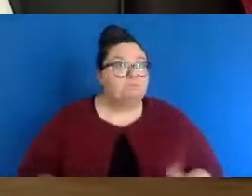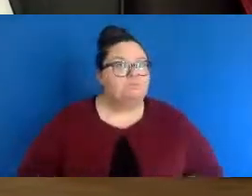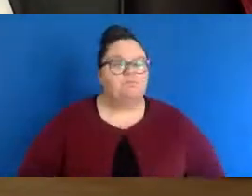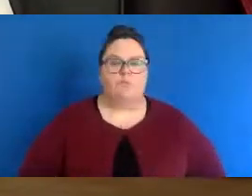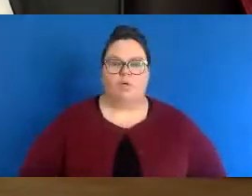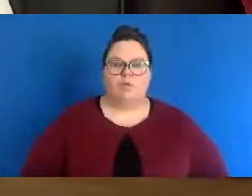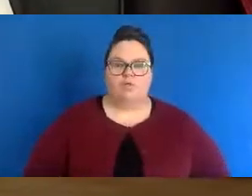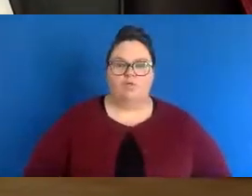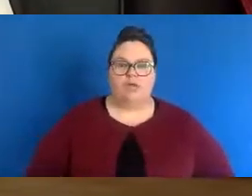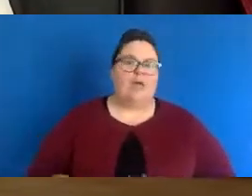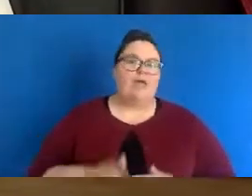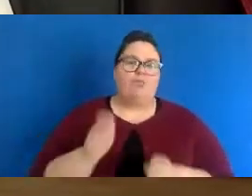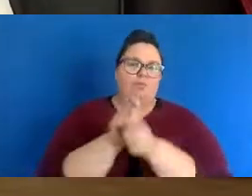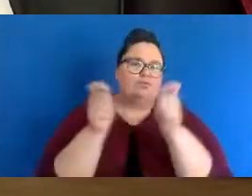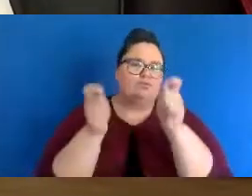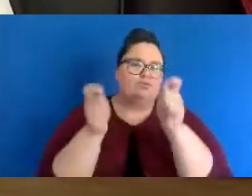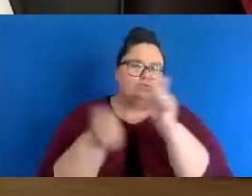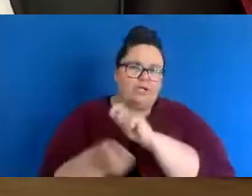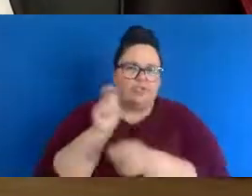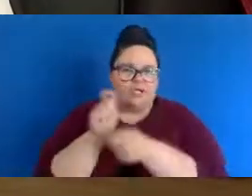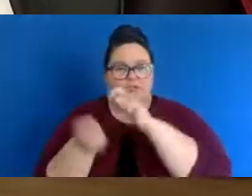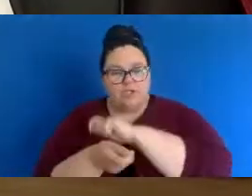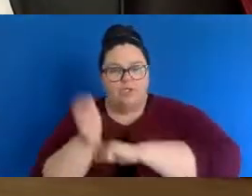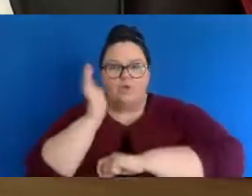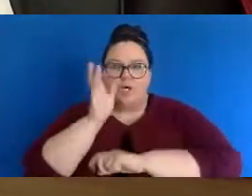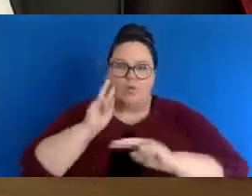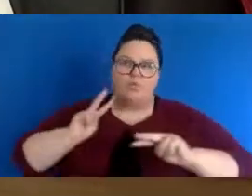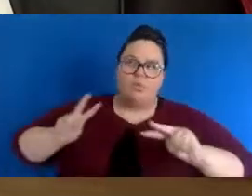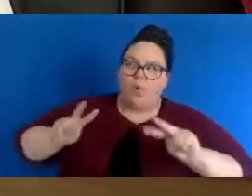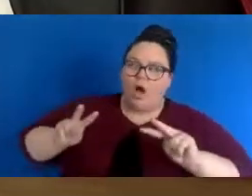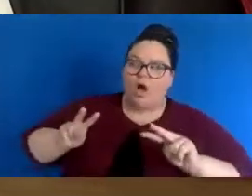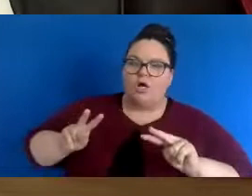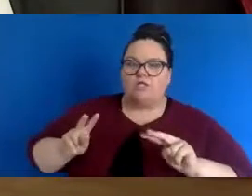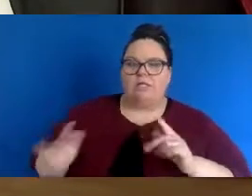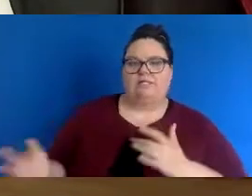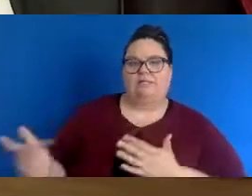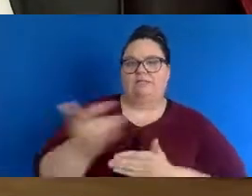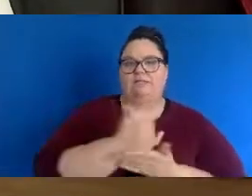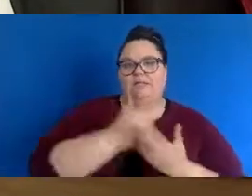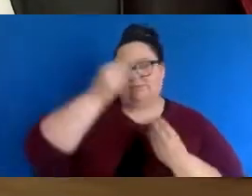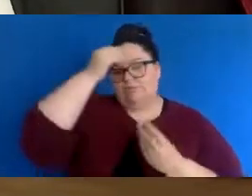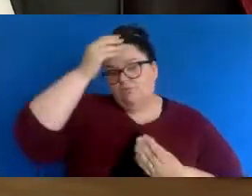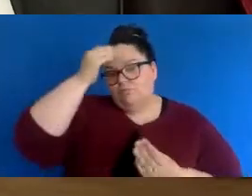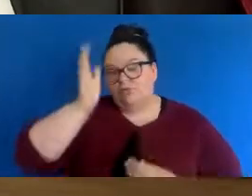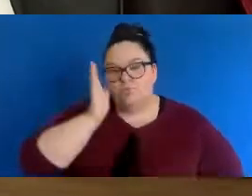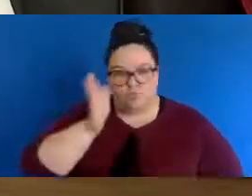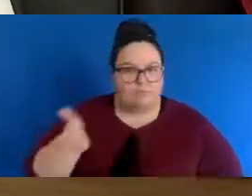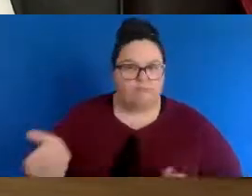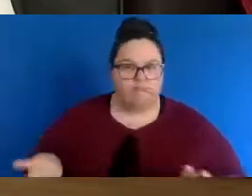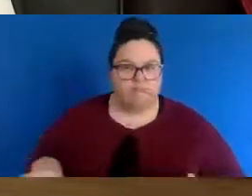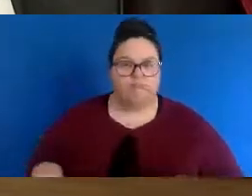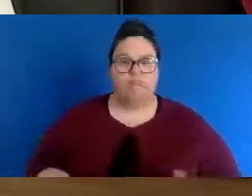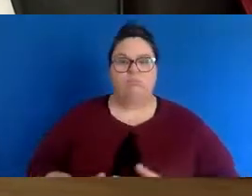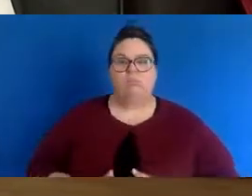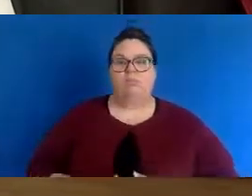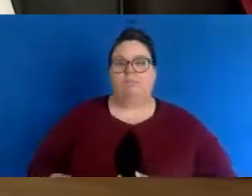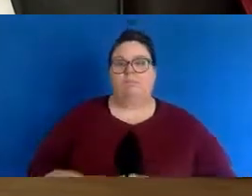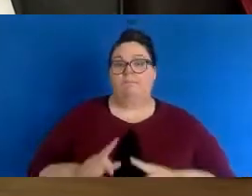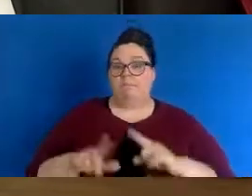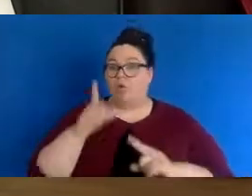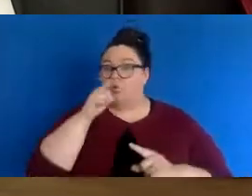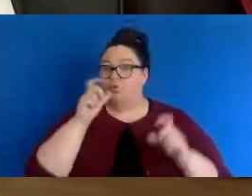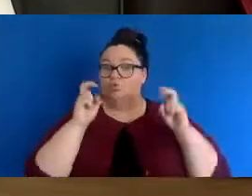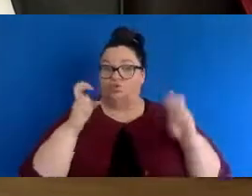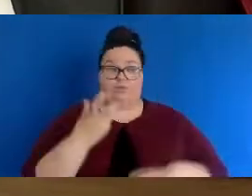keep evolving, and we'll continue to watch and collect data on what we're seeing. But certainly the